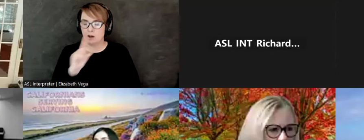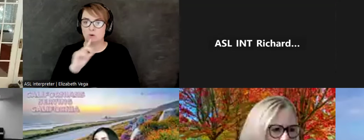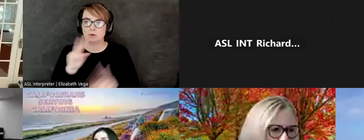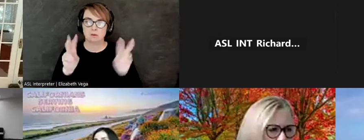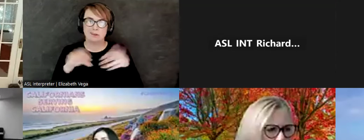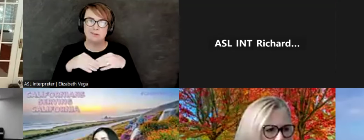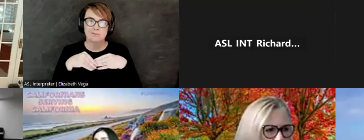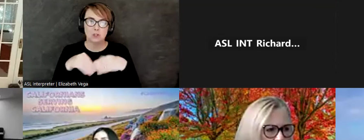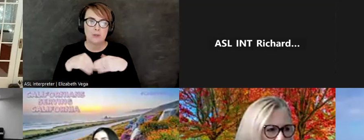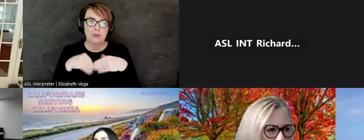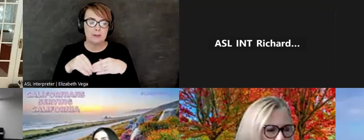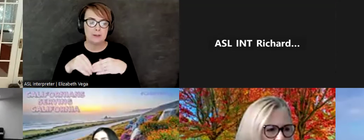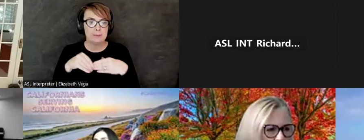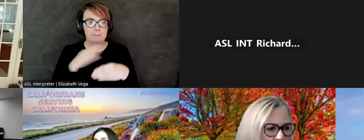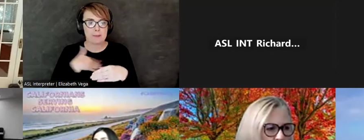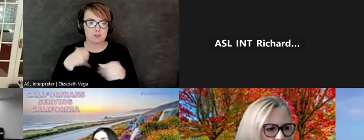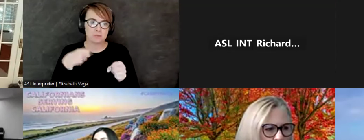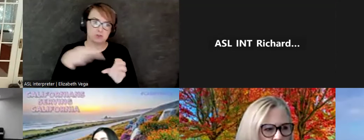Absolutely.